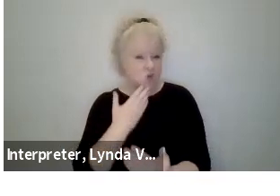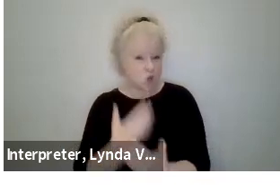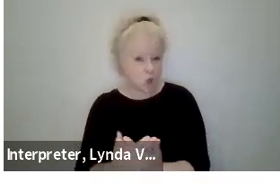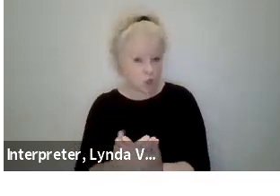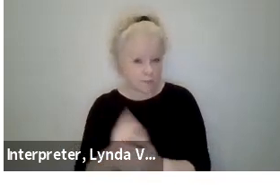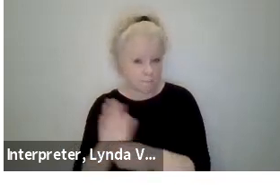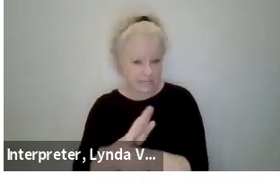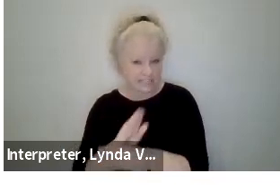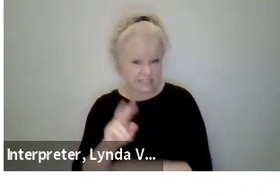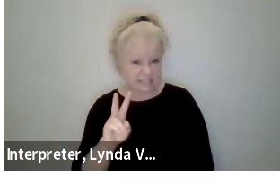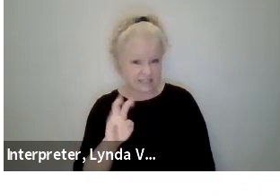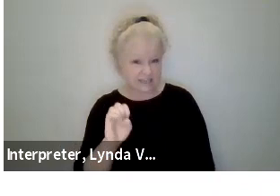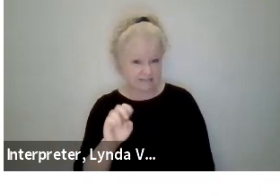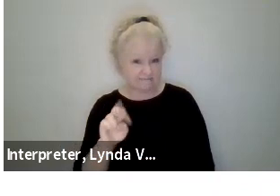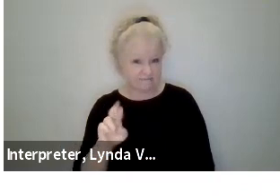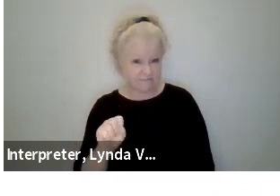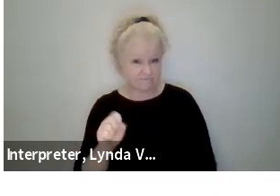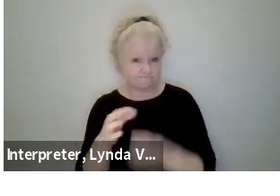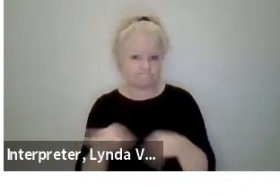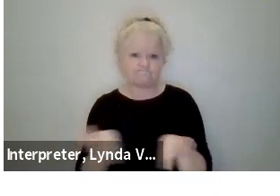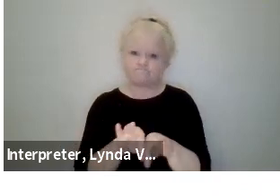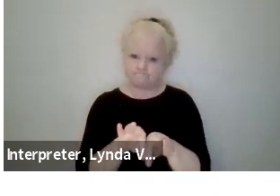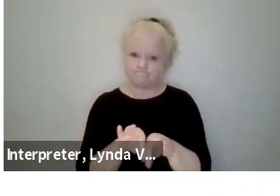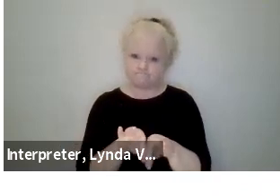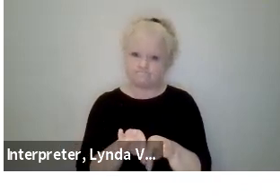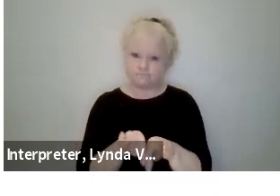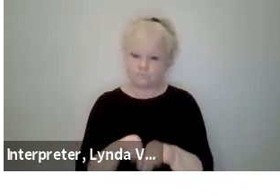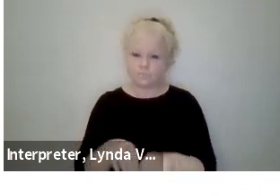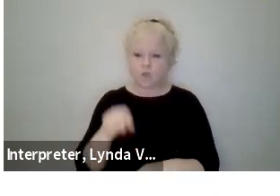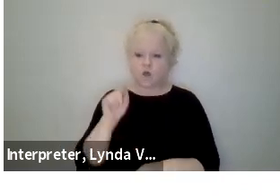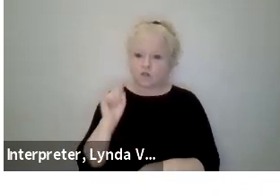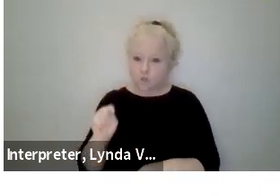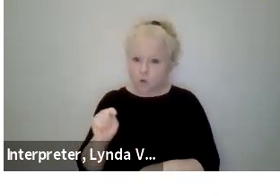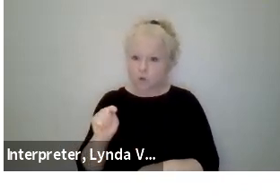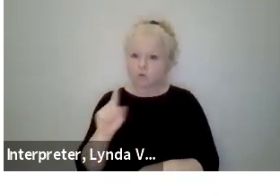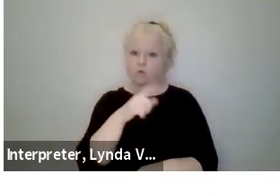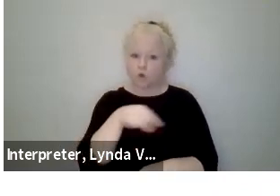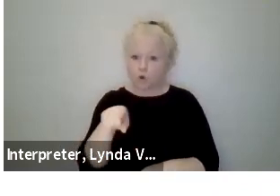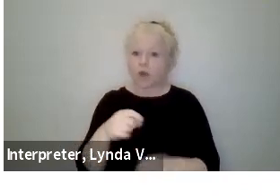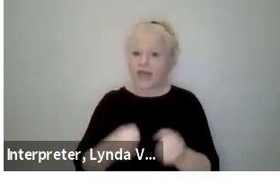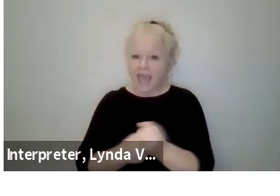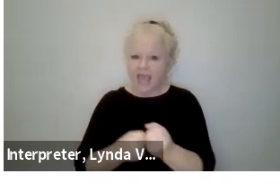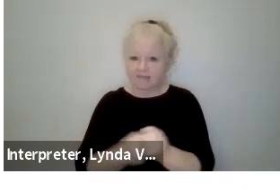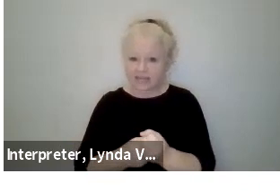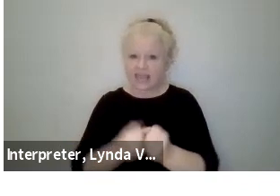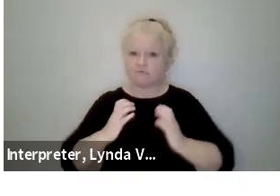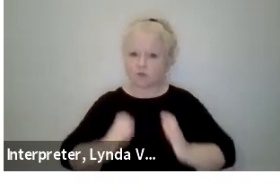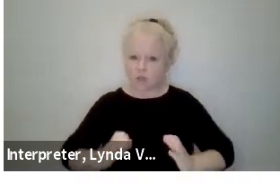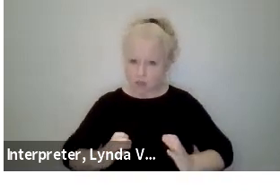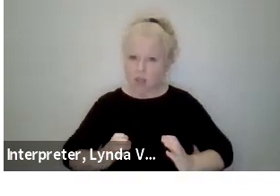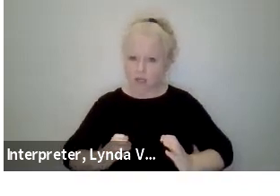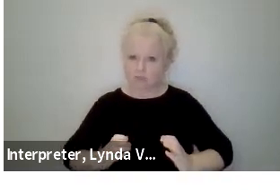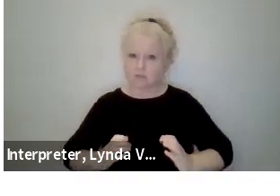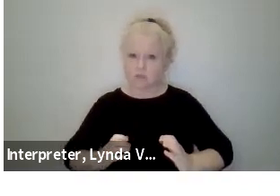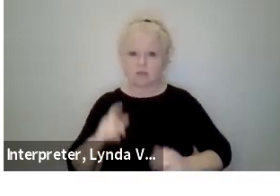really key. And, you know, and those individuals are going to be the ones going out, advocating for those clients, the clients that we have, and